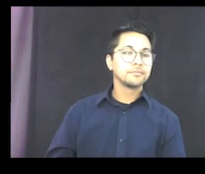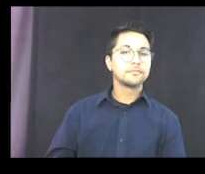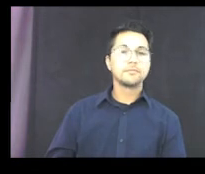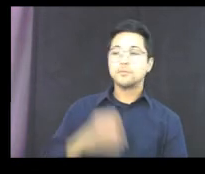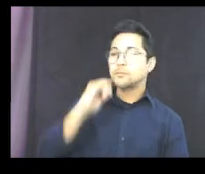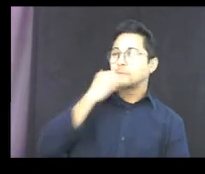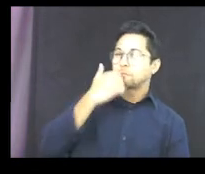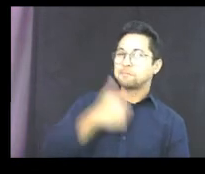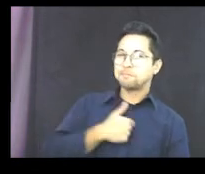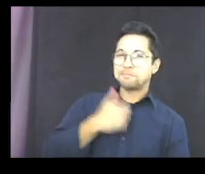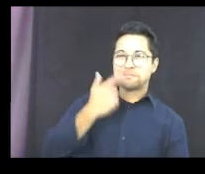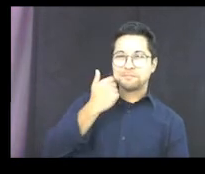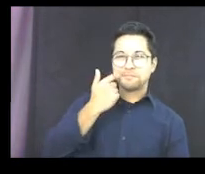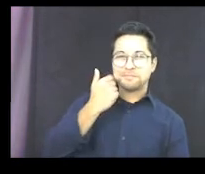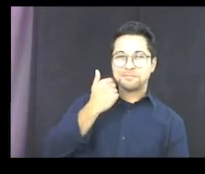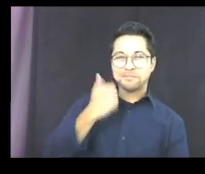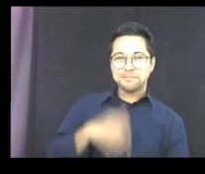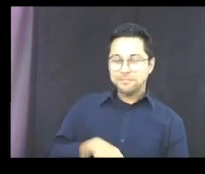Oops.